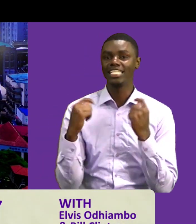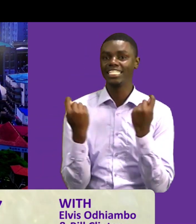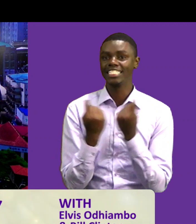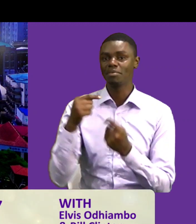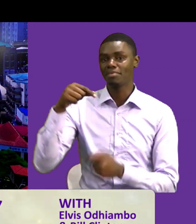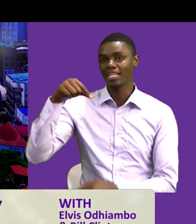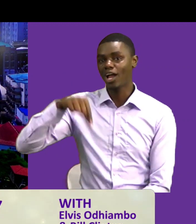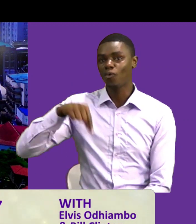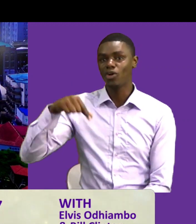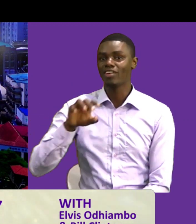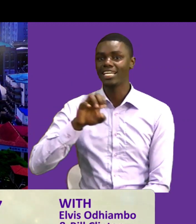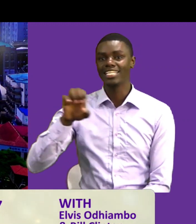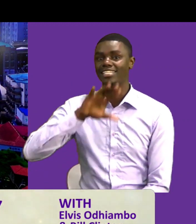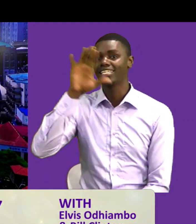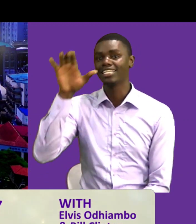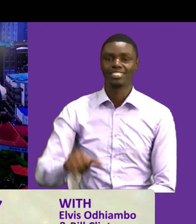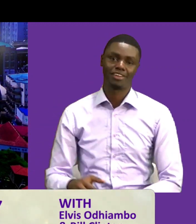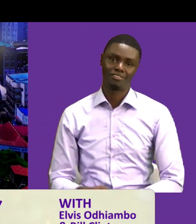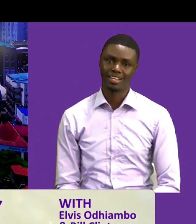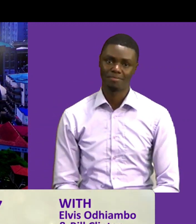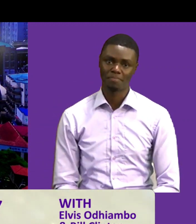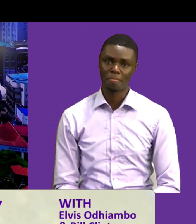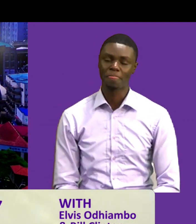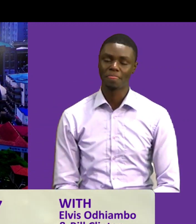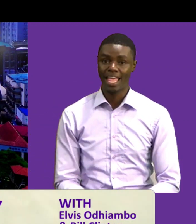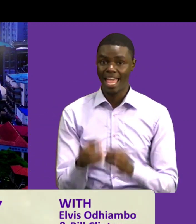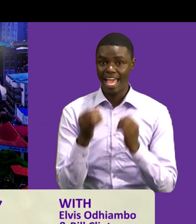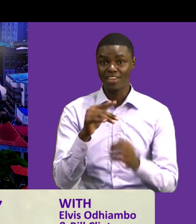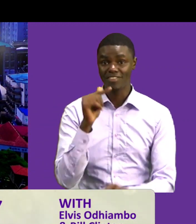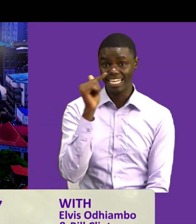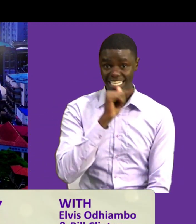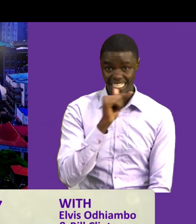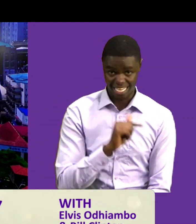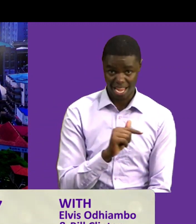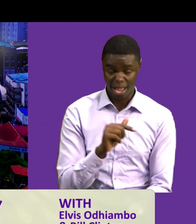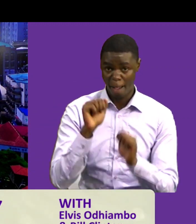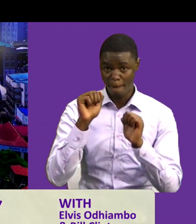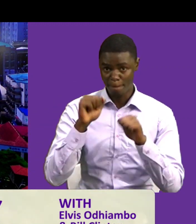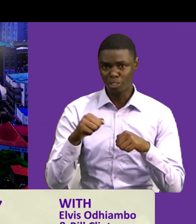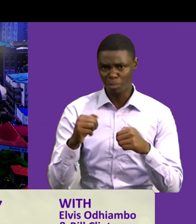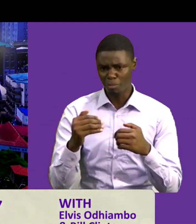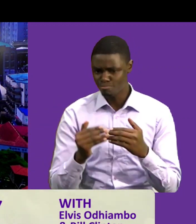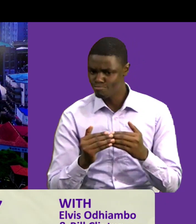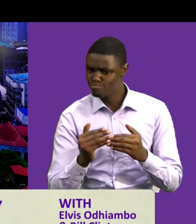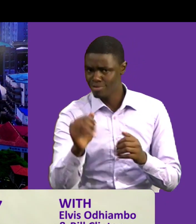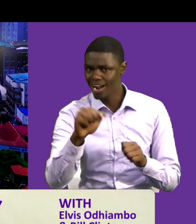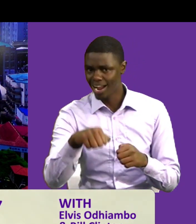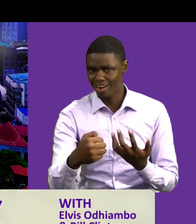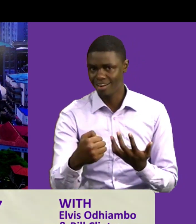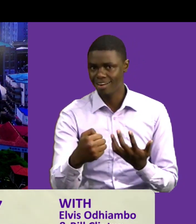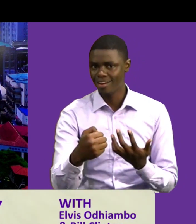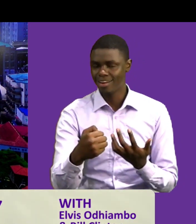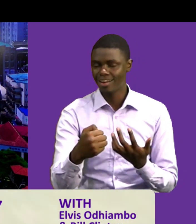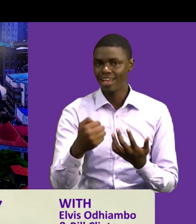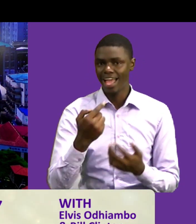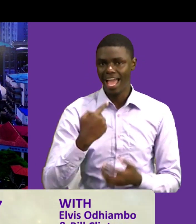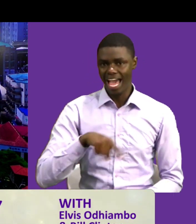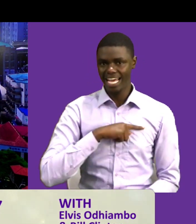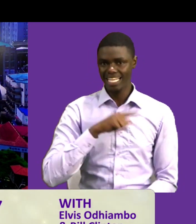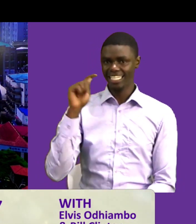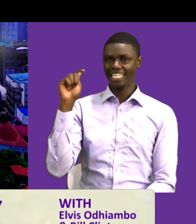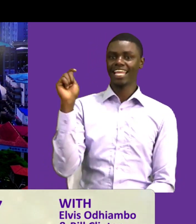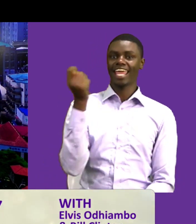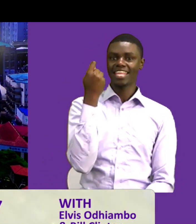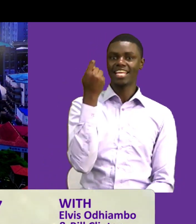in East Africa. So if Tanzania can at least go somewhere, us as